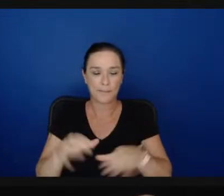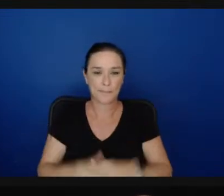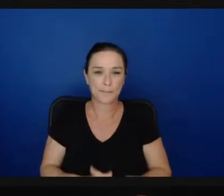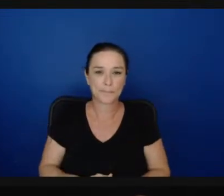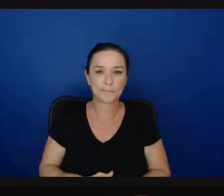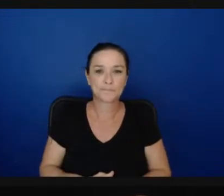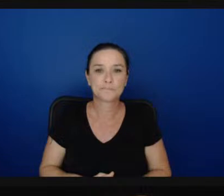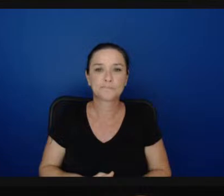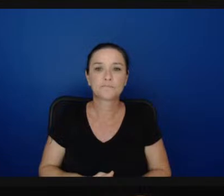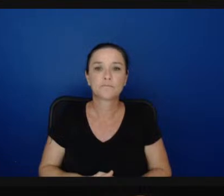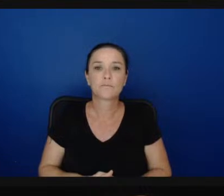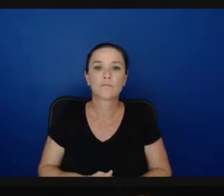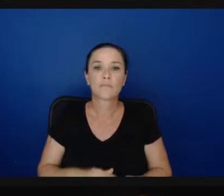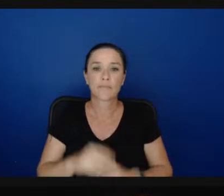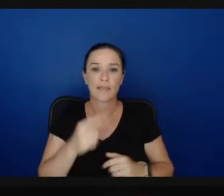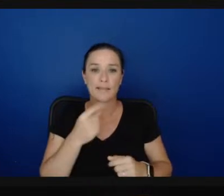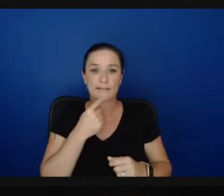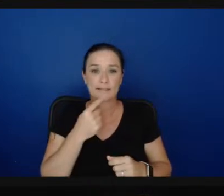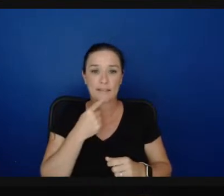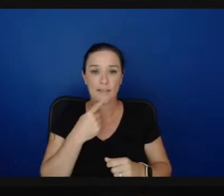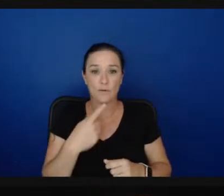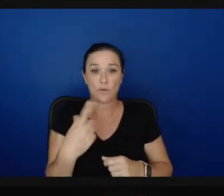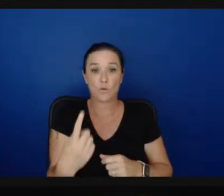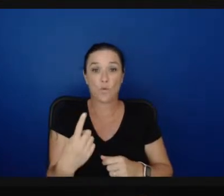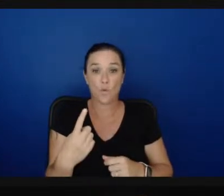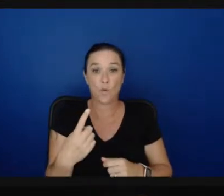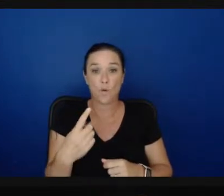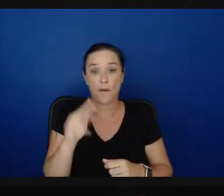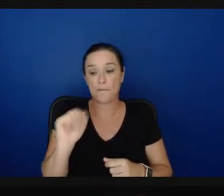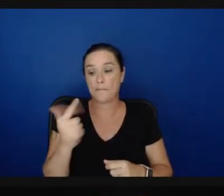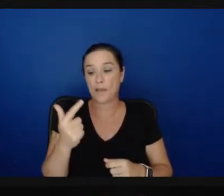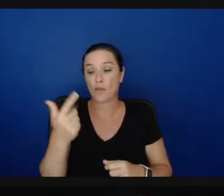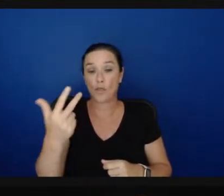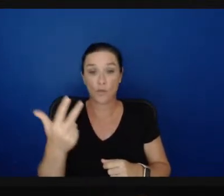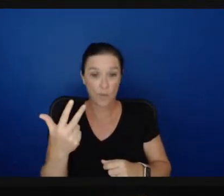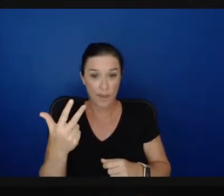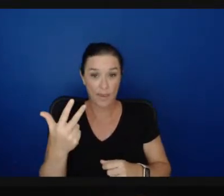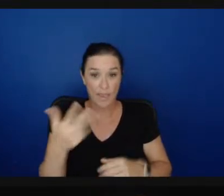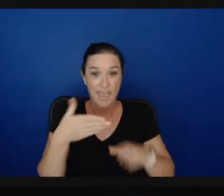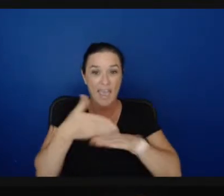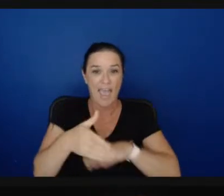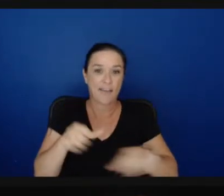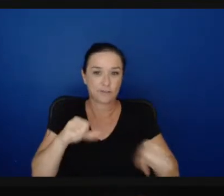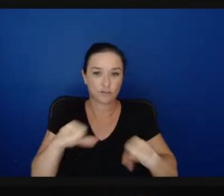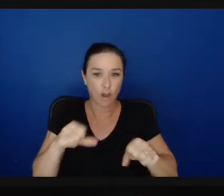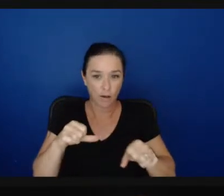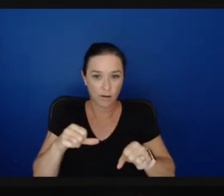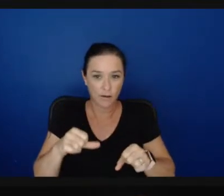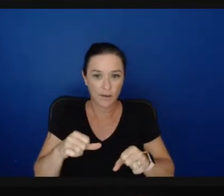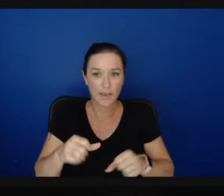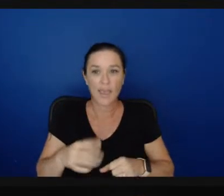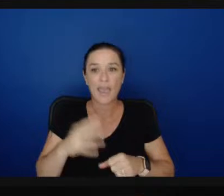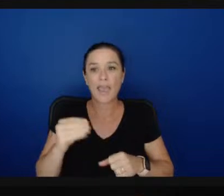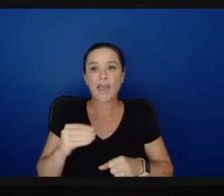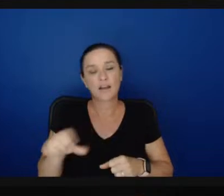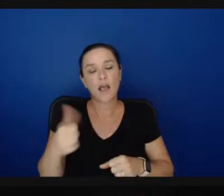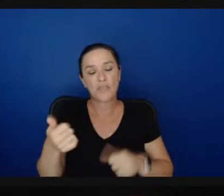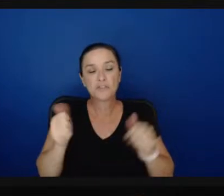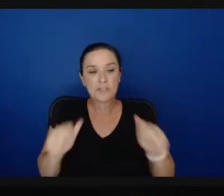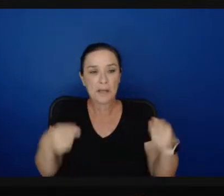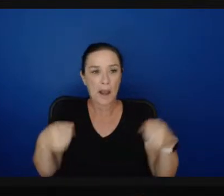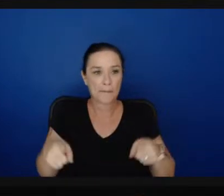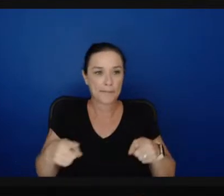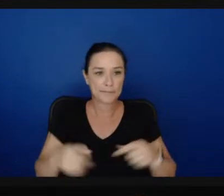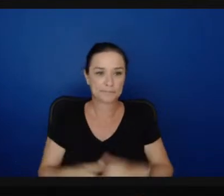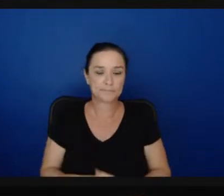They do note that there was 1 magnitude 3 aftershock, and others could occur as well.